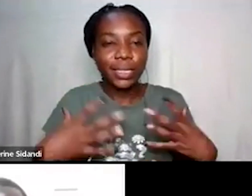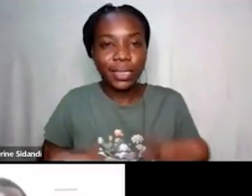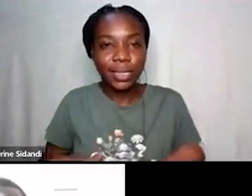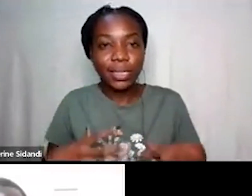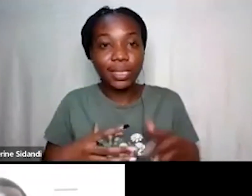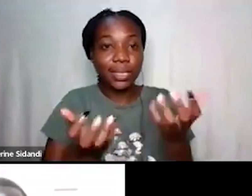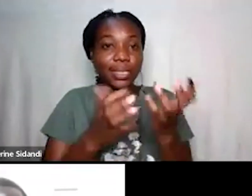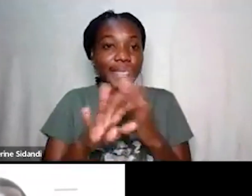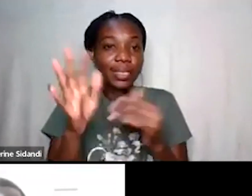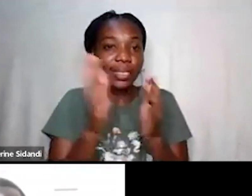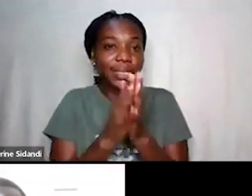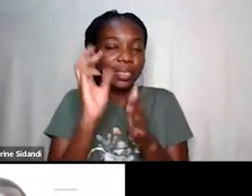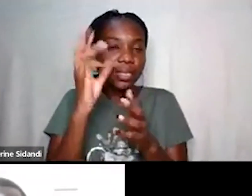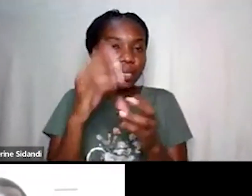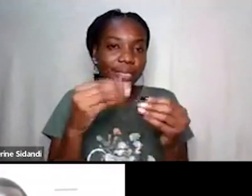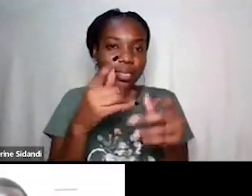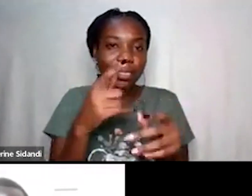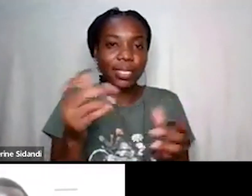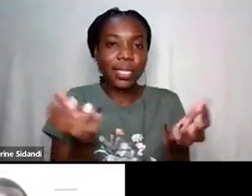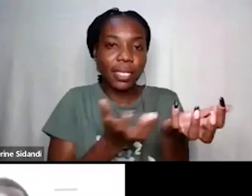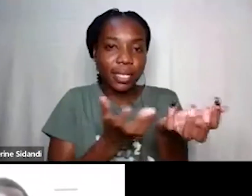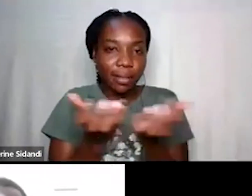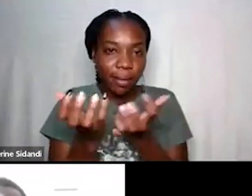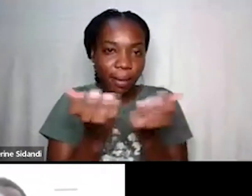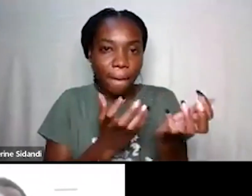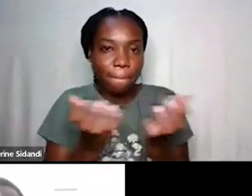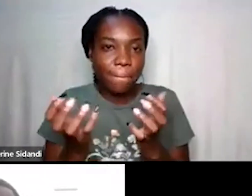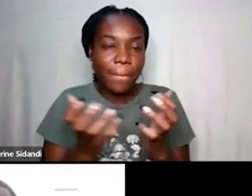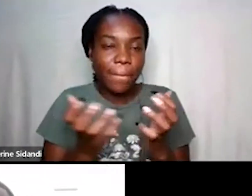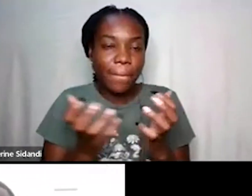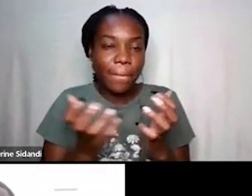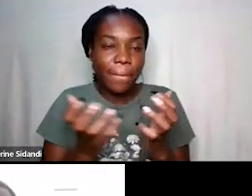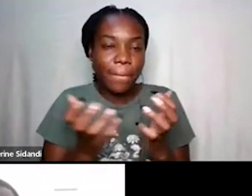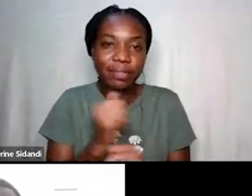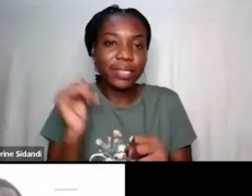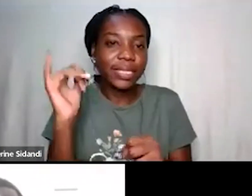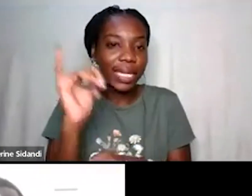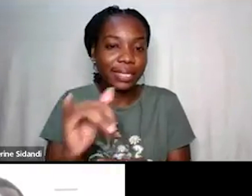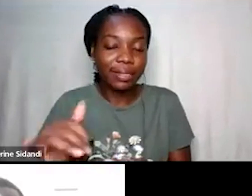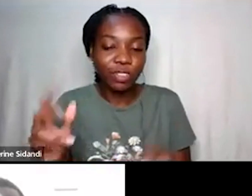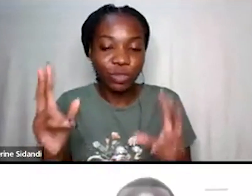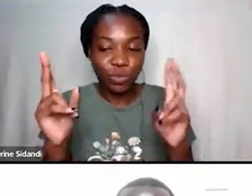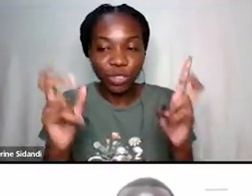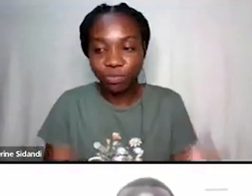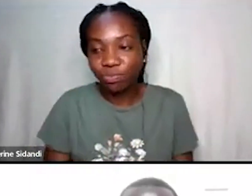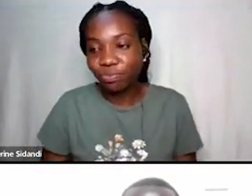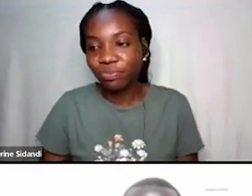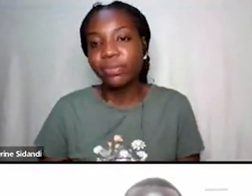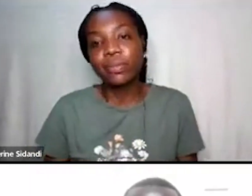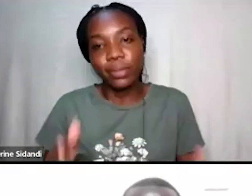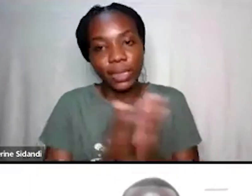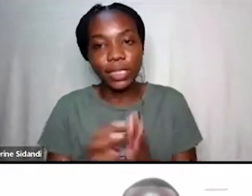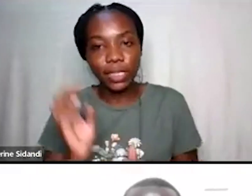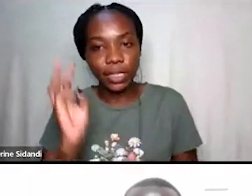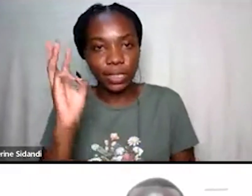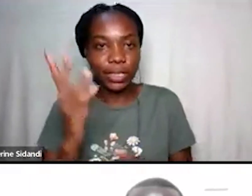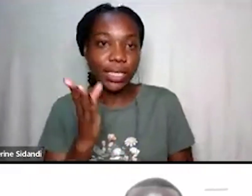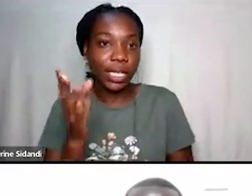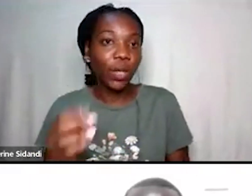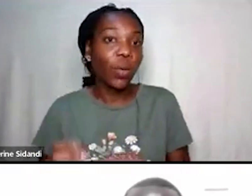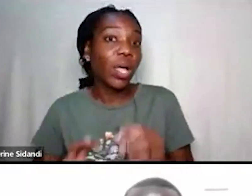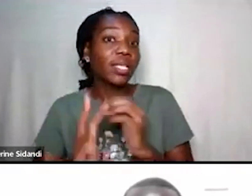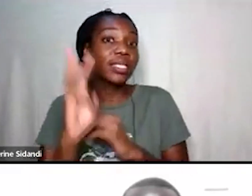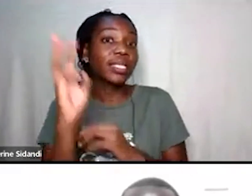give you business. I agree with you. That is Sarah's quote. I love that quote. She's definitely going on my WhatsApp status